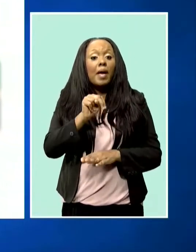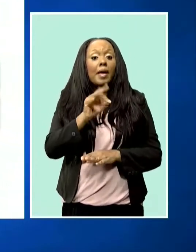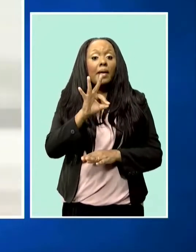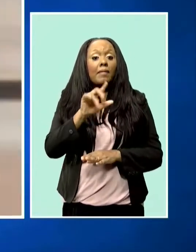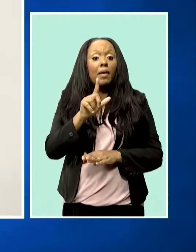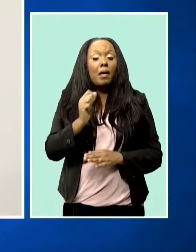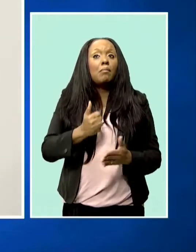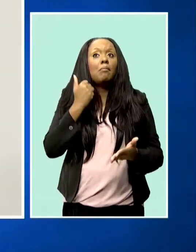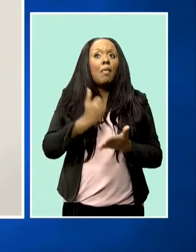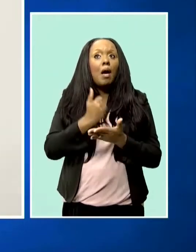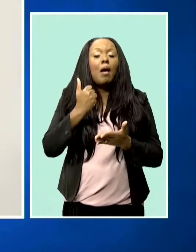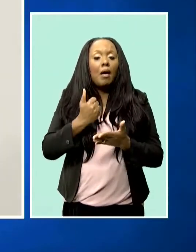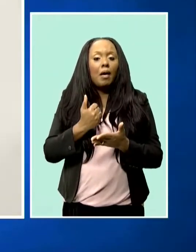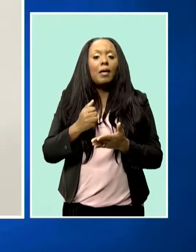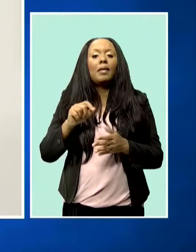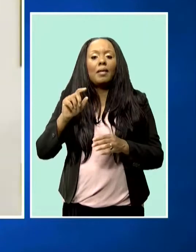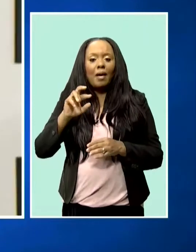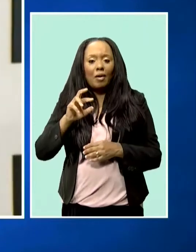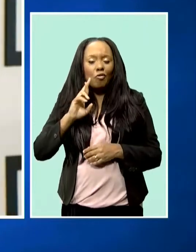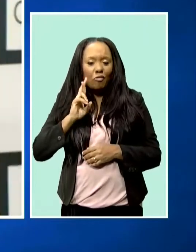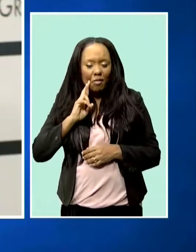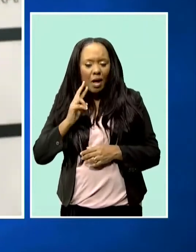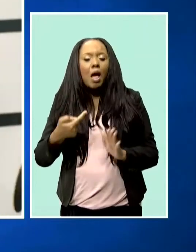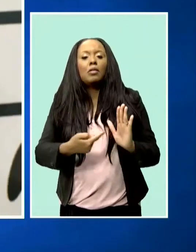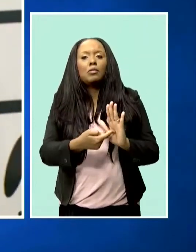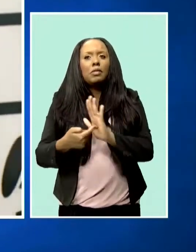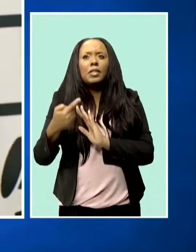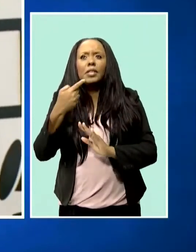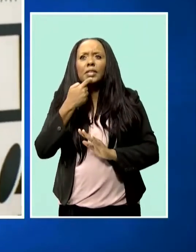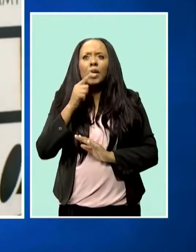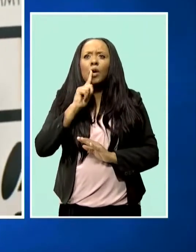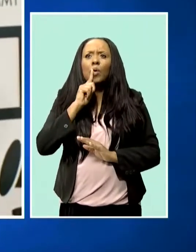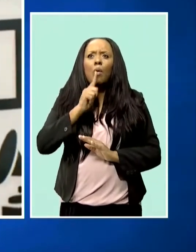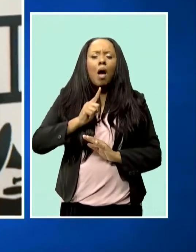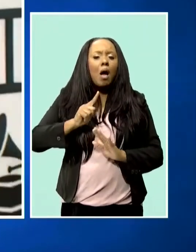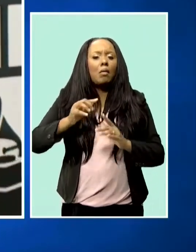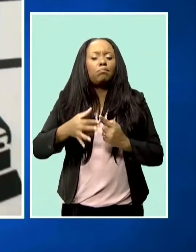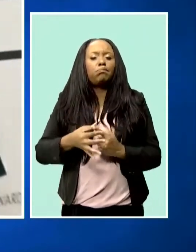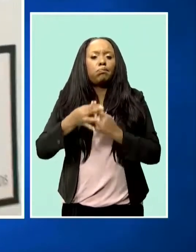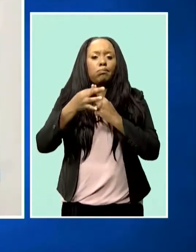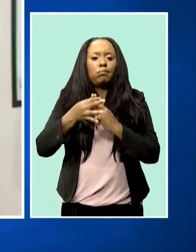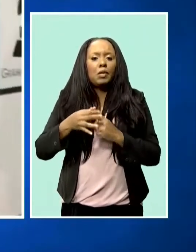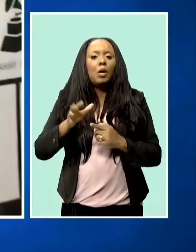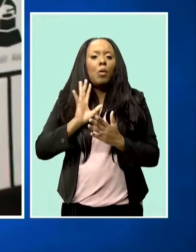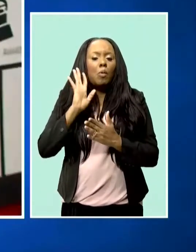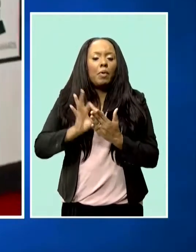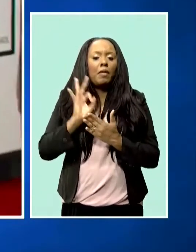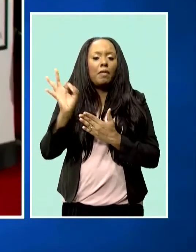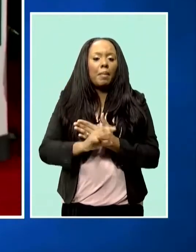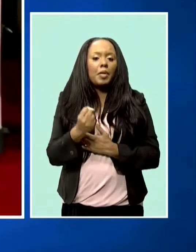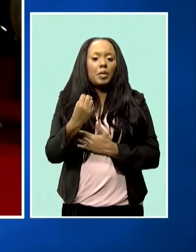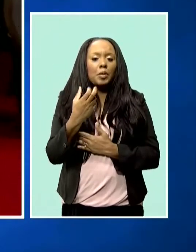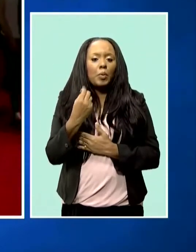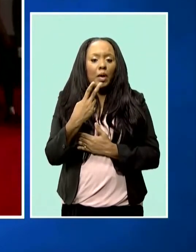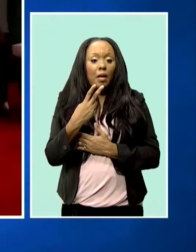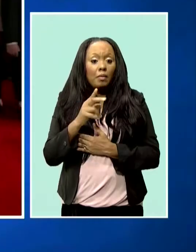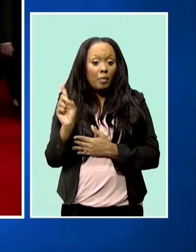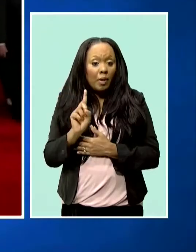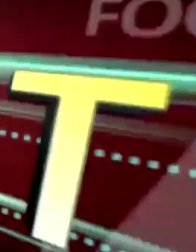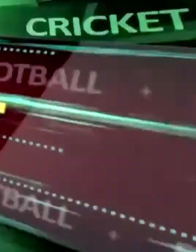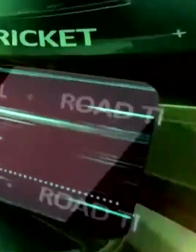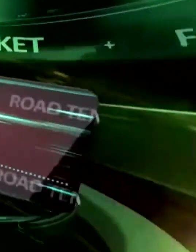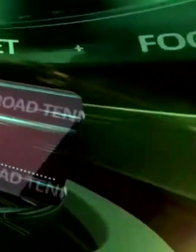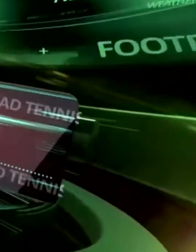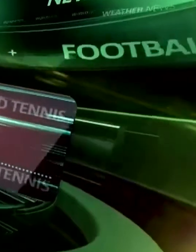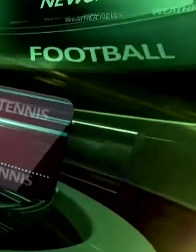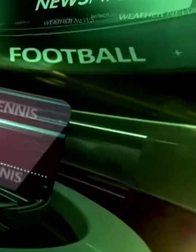in a statement calling Rihanna a once-in-a-generation artist. Super Bowl 57 is scheduled for February 12th in Glendale, Arizona.